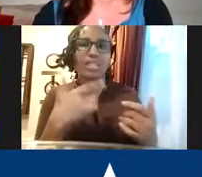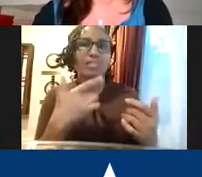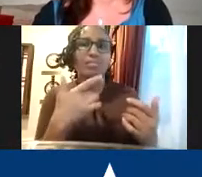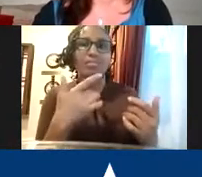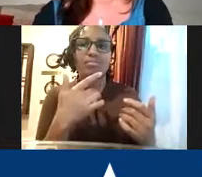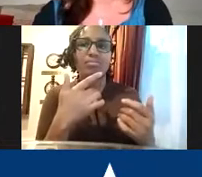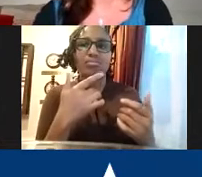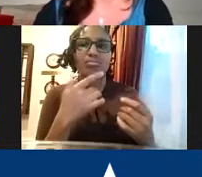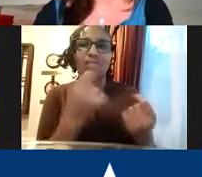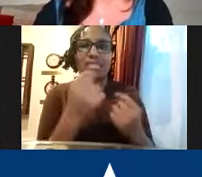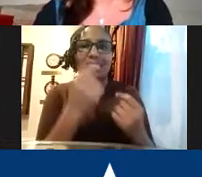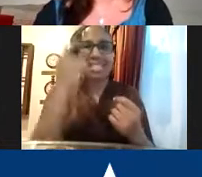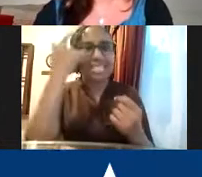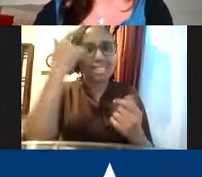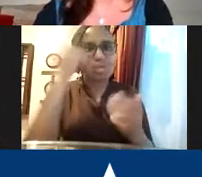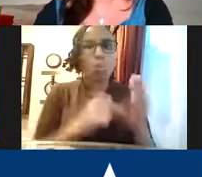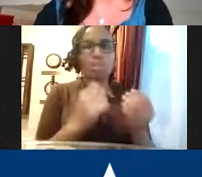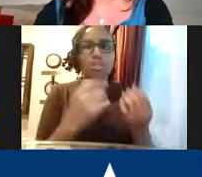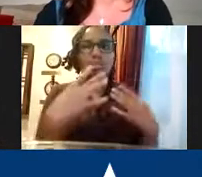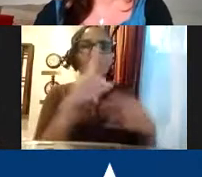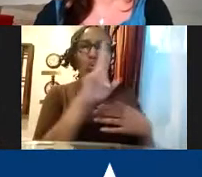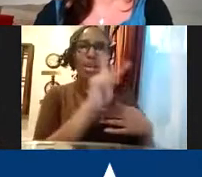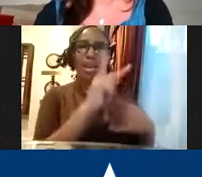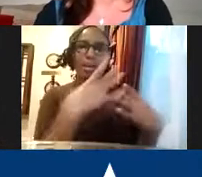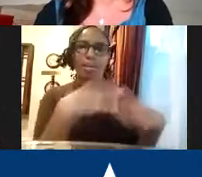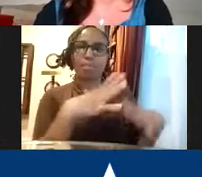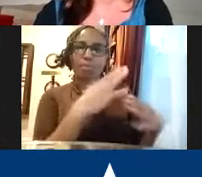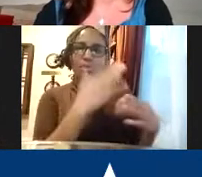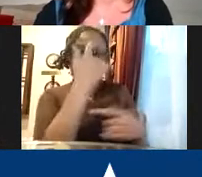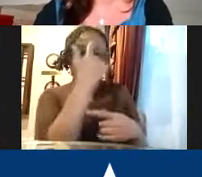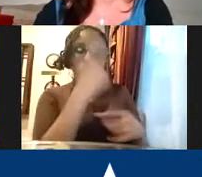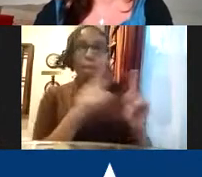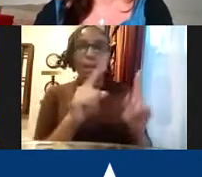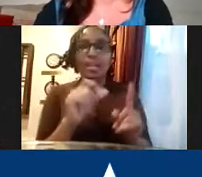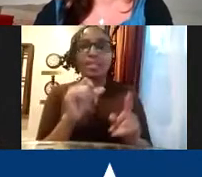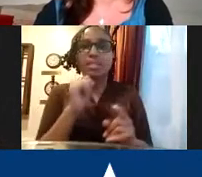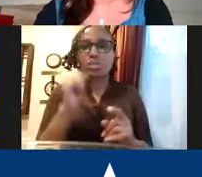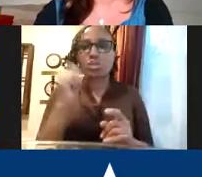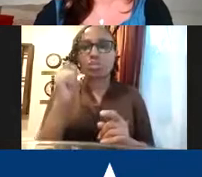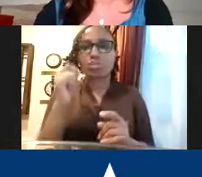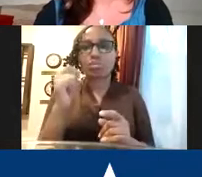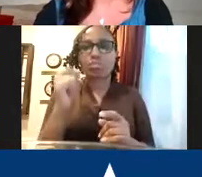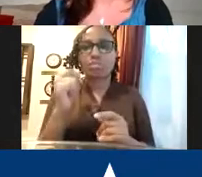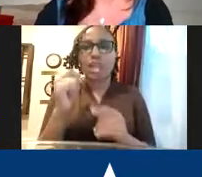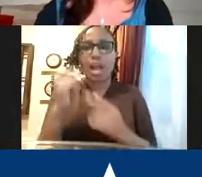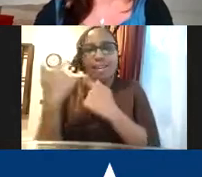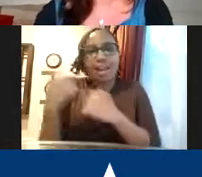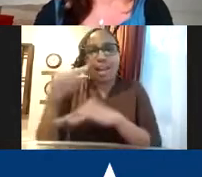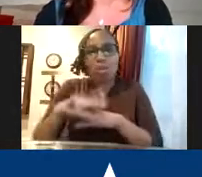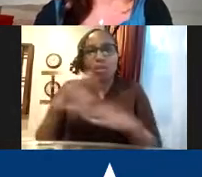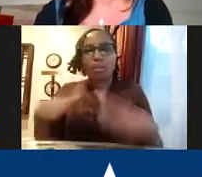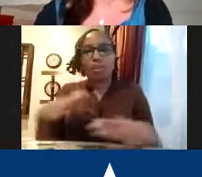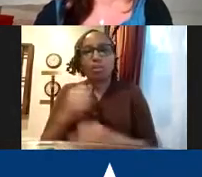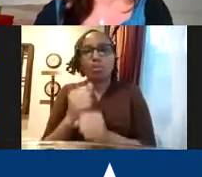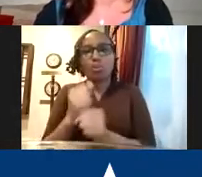a tiny sense of what UK audiences thought, but because I don't really look for reviews or audiences, so I rely on the people who do the work to tell me